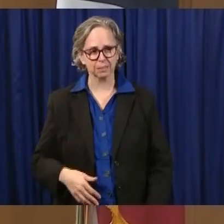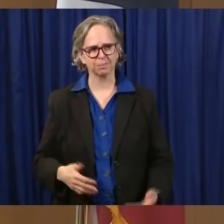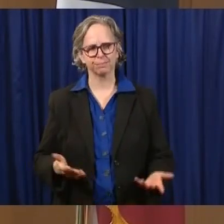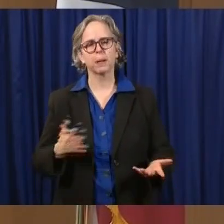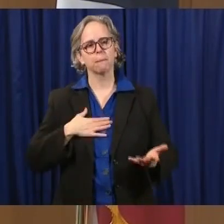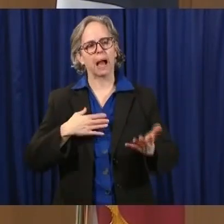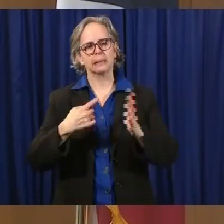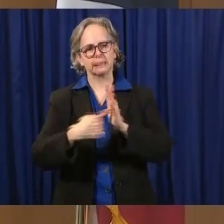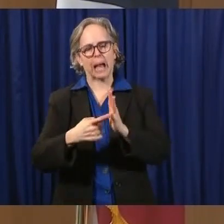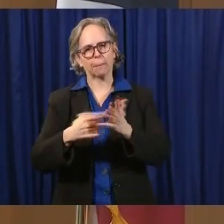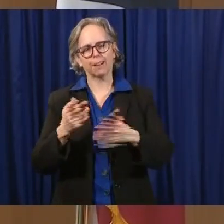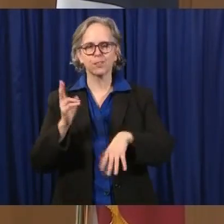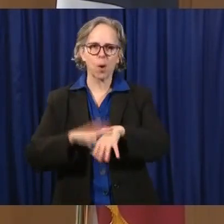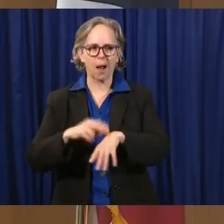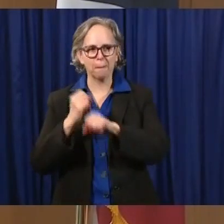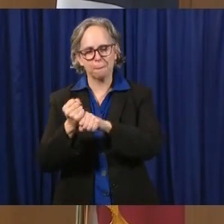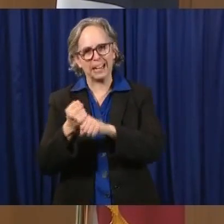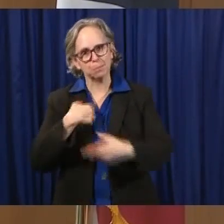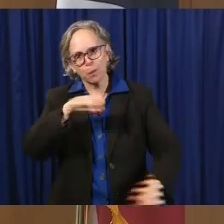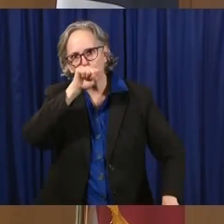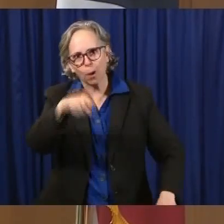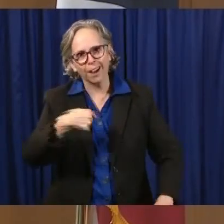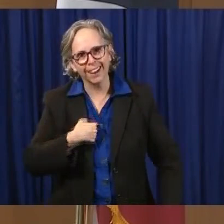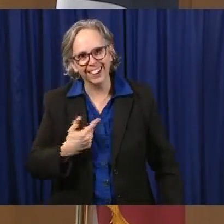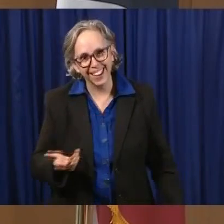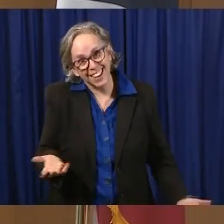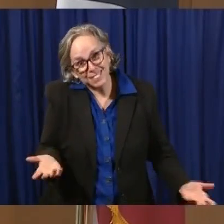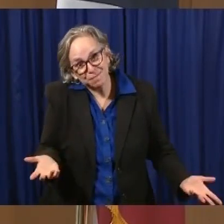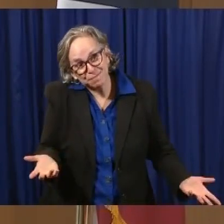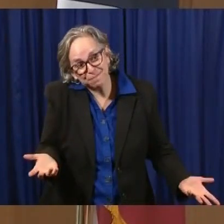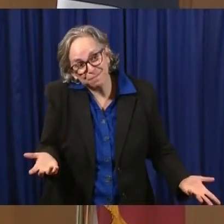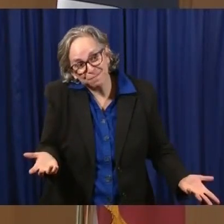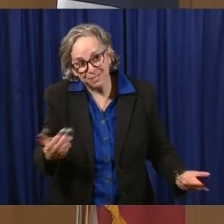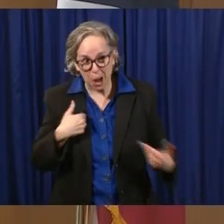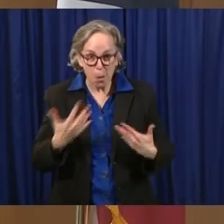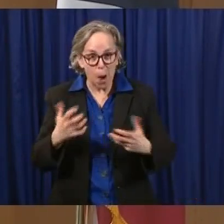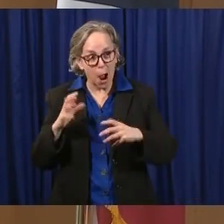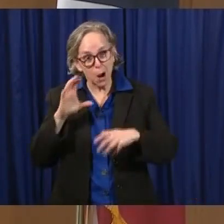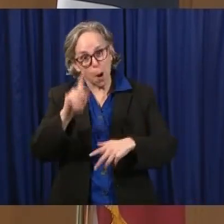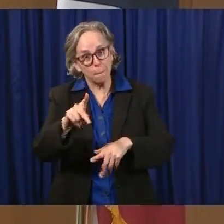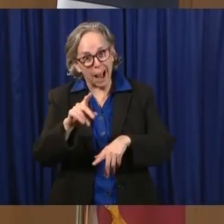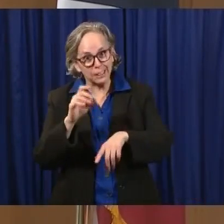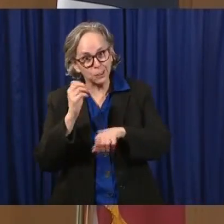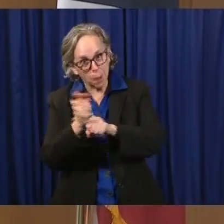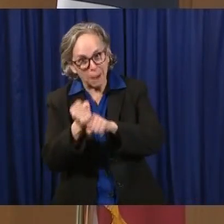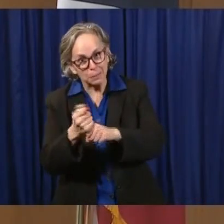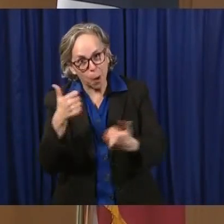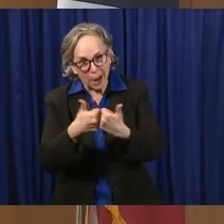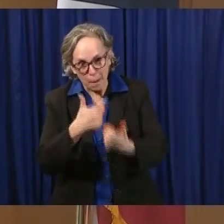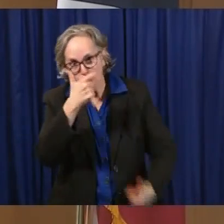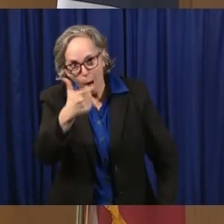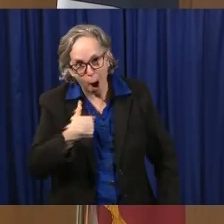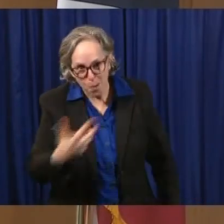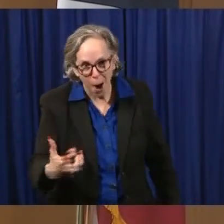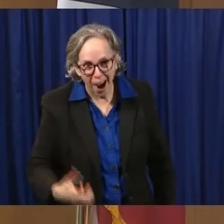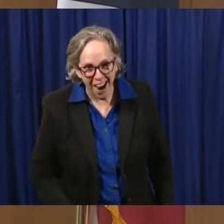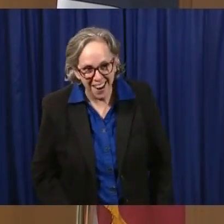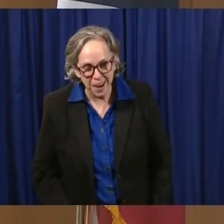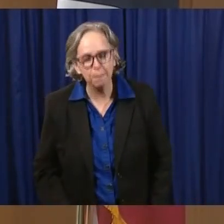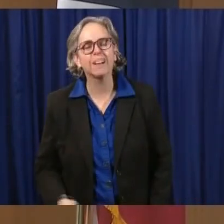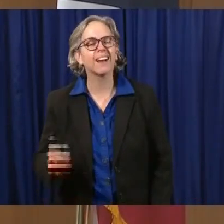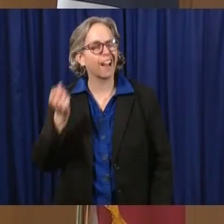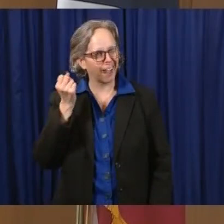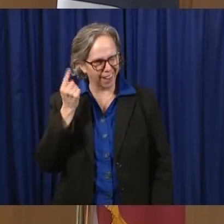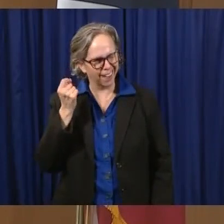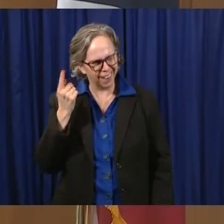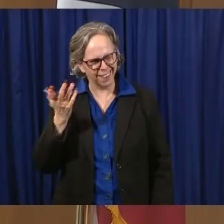So that's what I, you know, want to get back to. But so I think that everybody's going to have